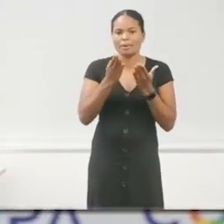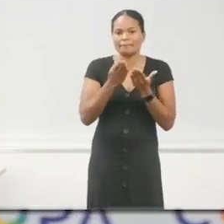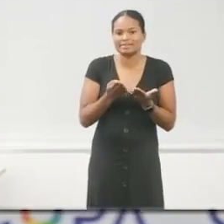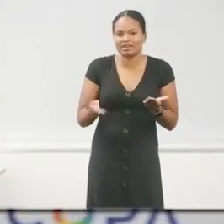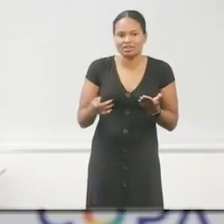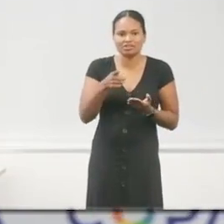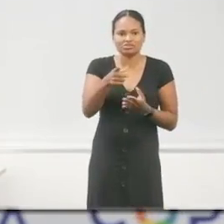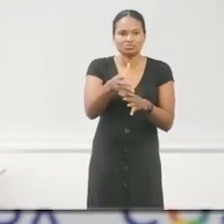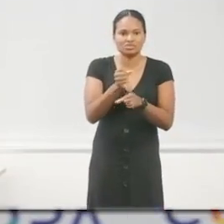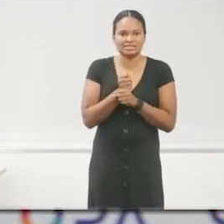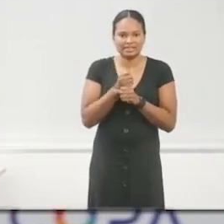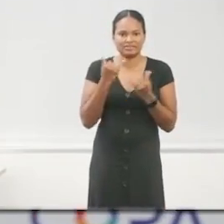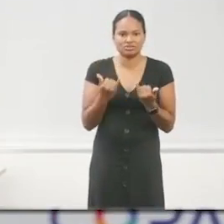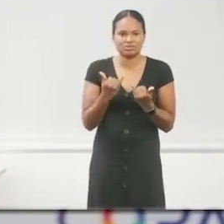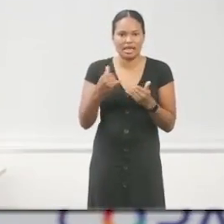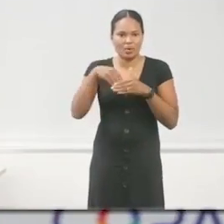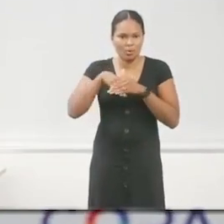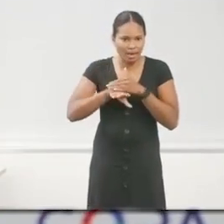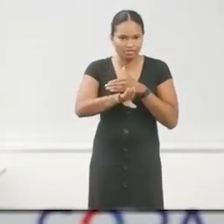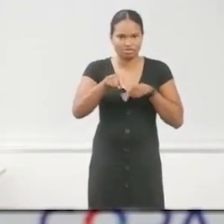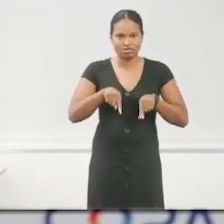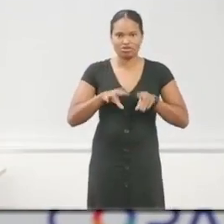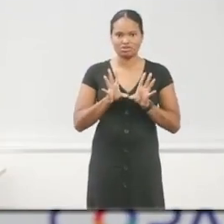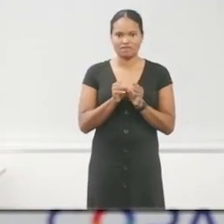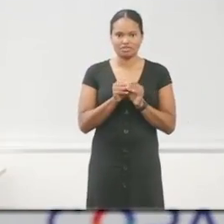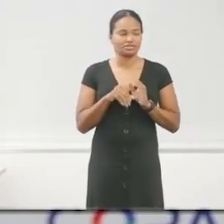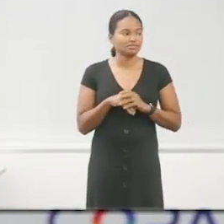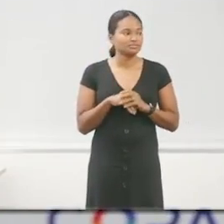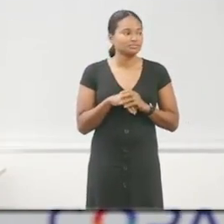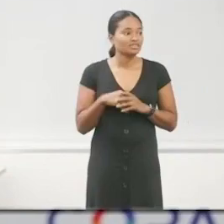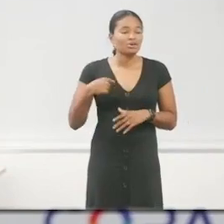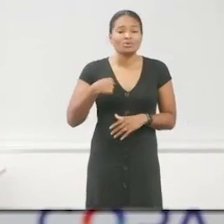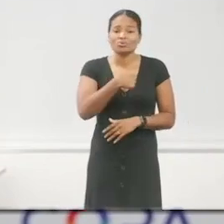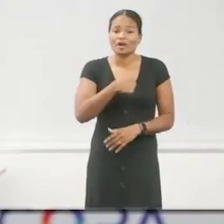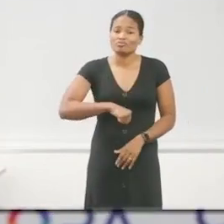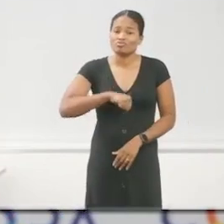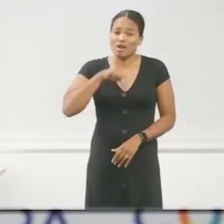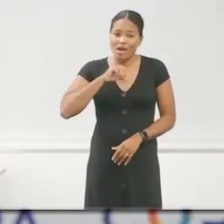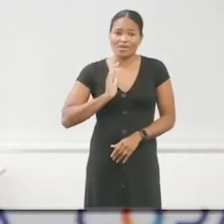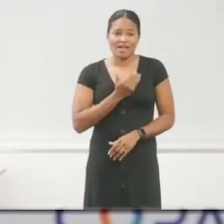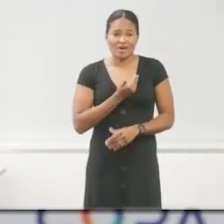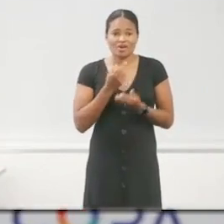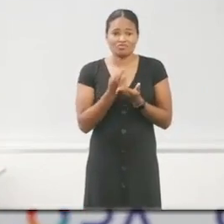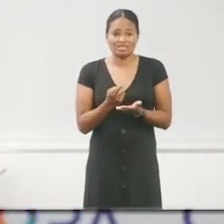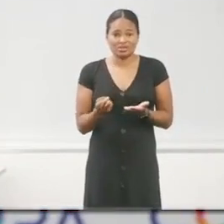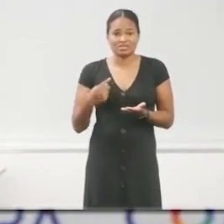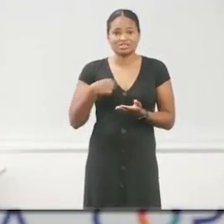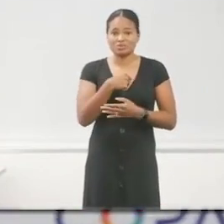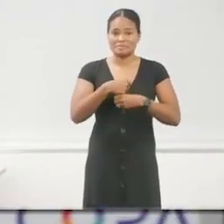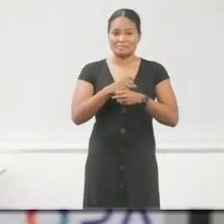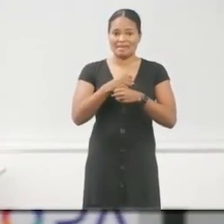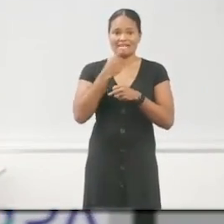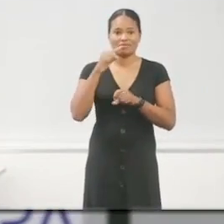into this great conference. We're really proud of the resources that we put together for these types